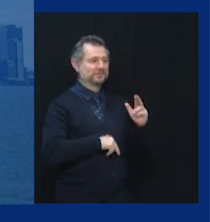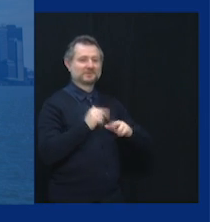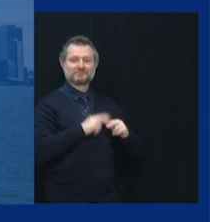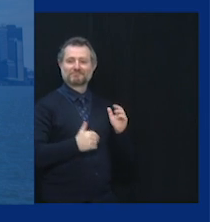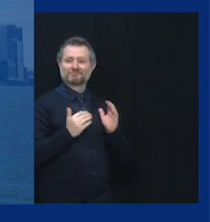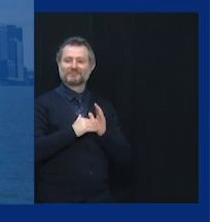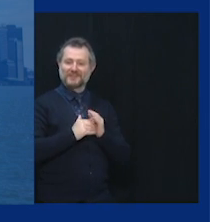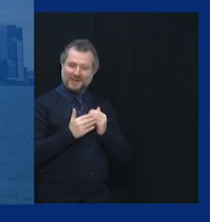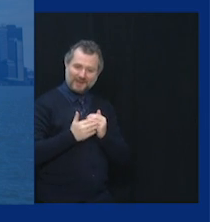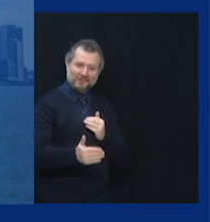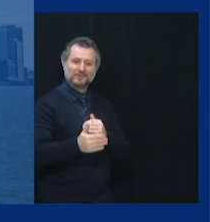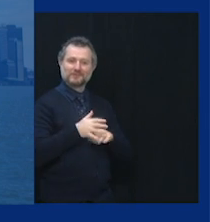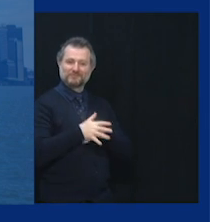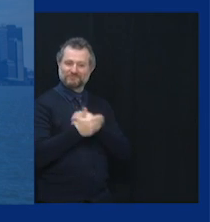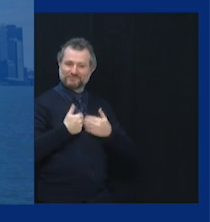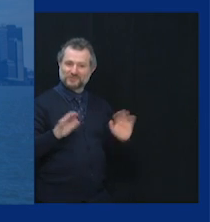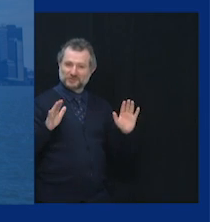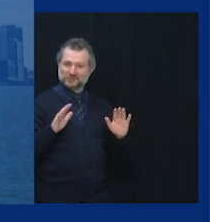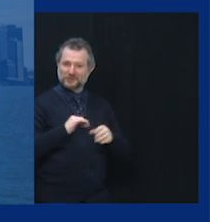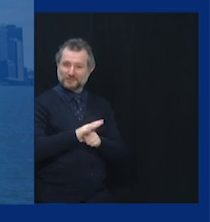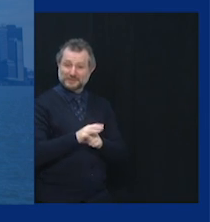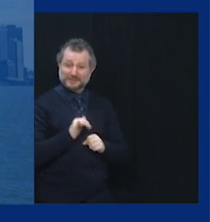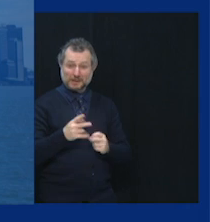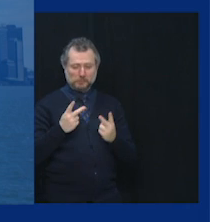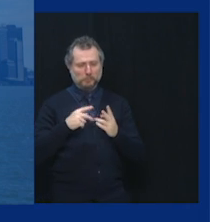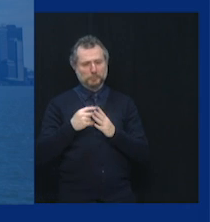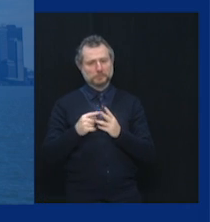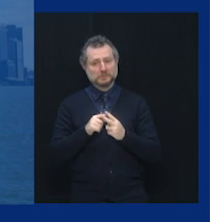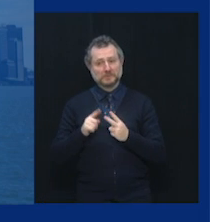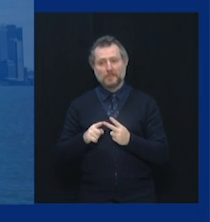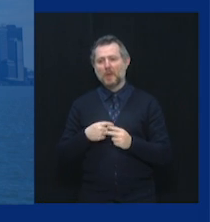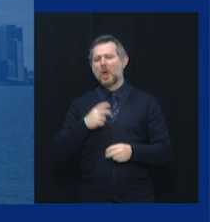once. It's hard. It's not hard.